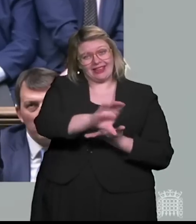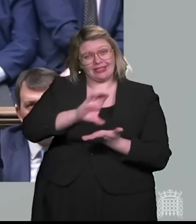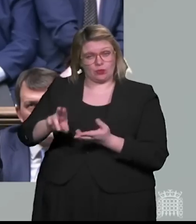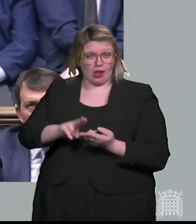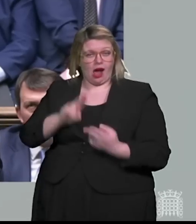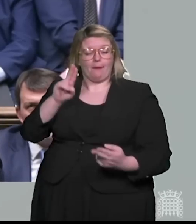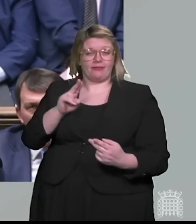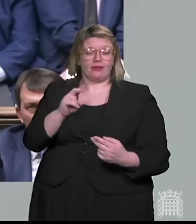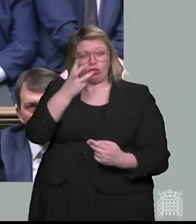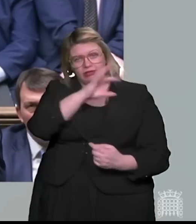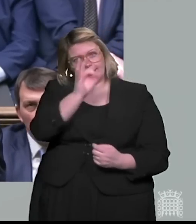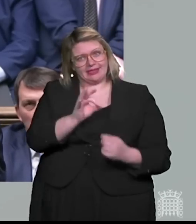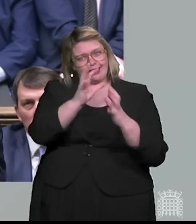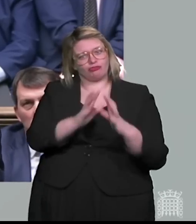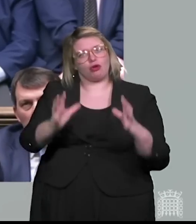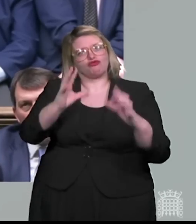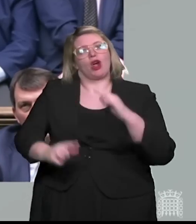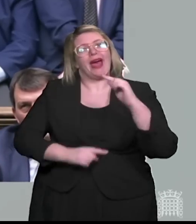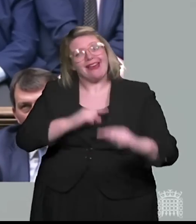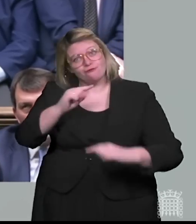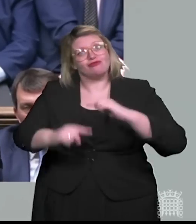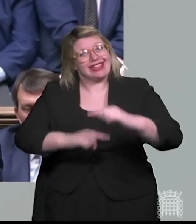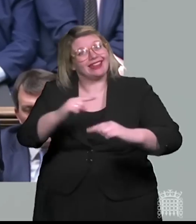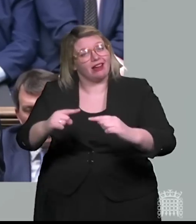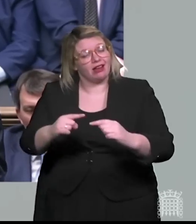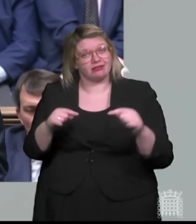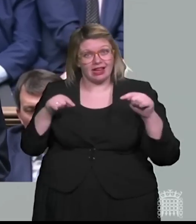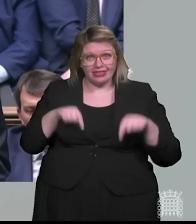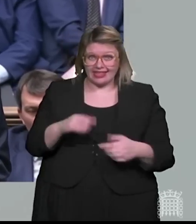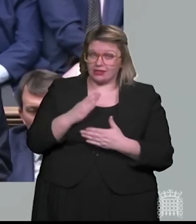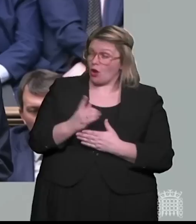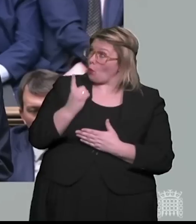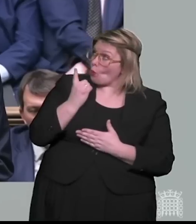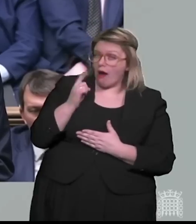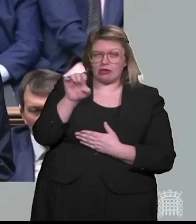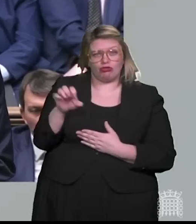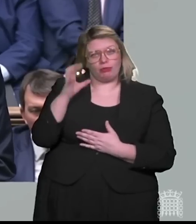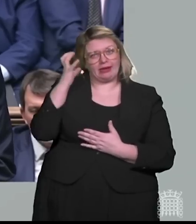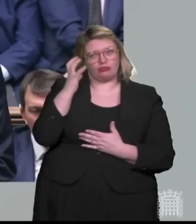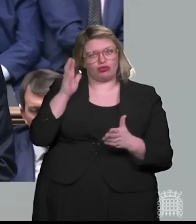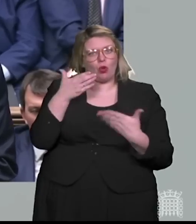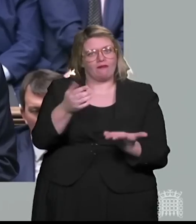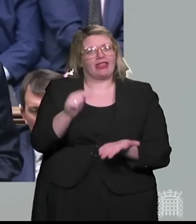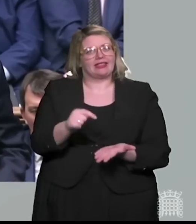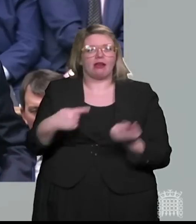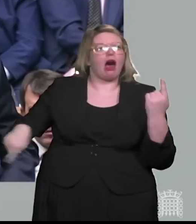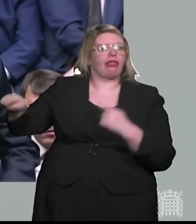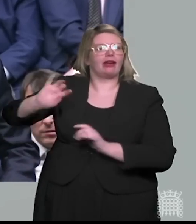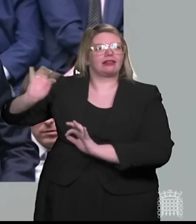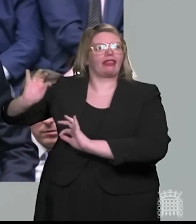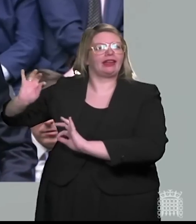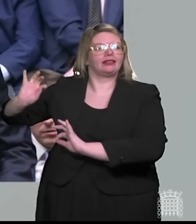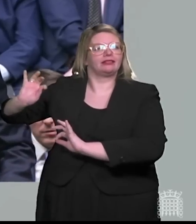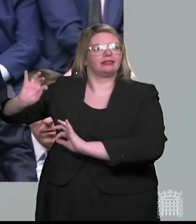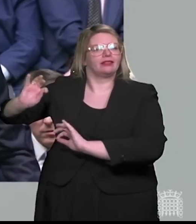3% for every year it's in place. This decision makes us the only major European country with full expensing, and gives us